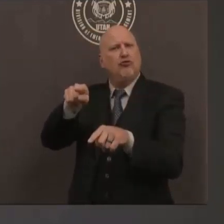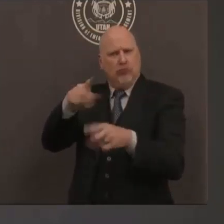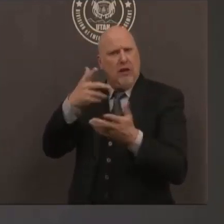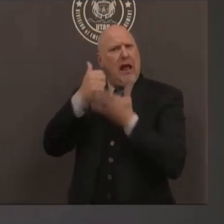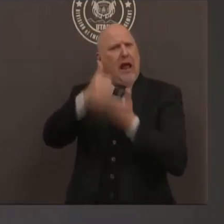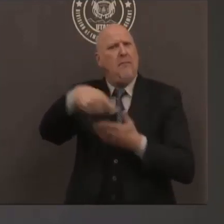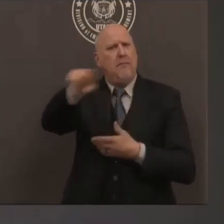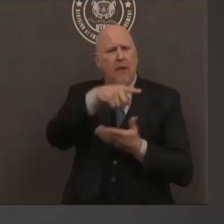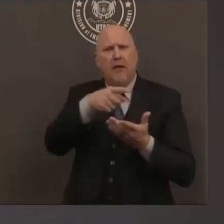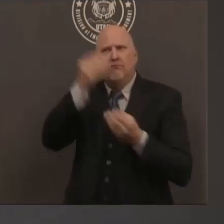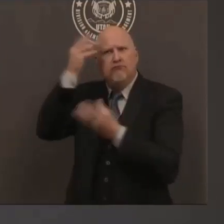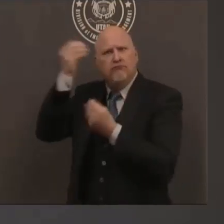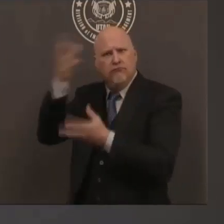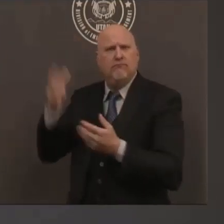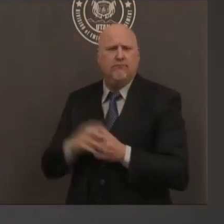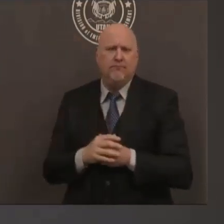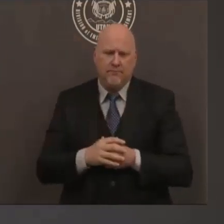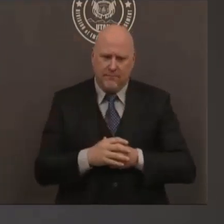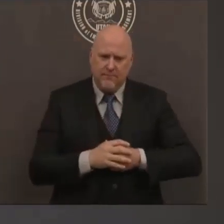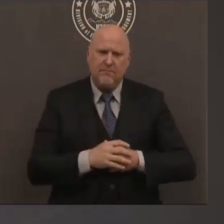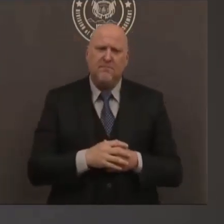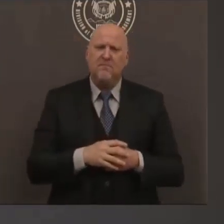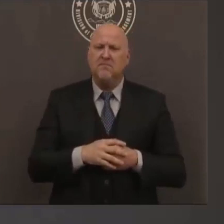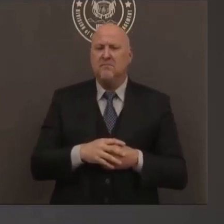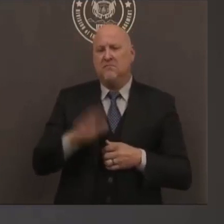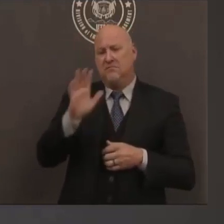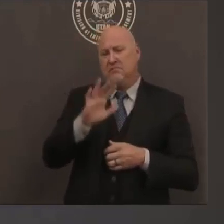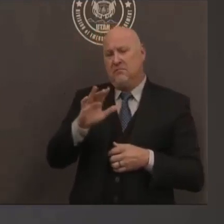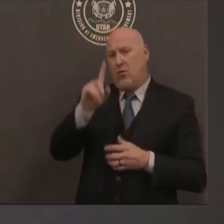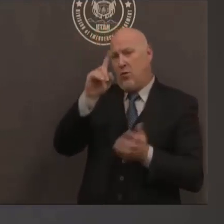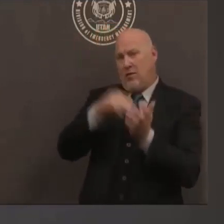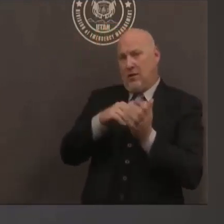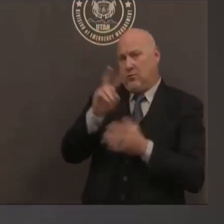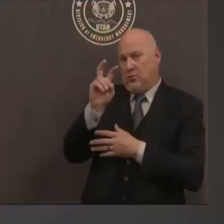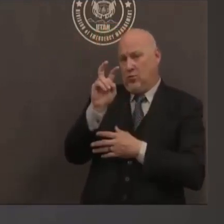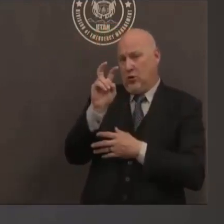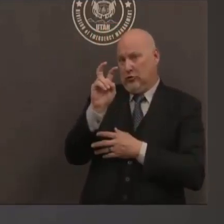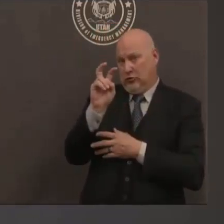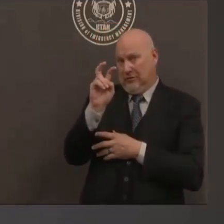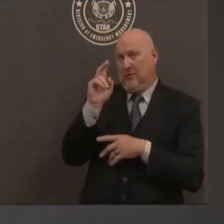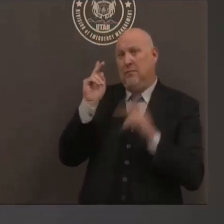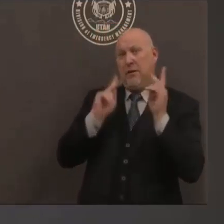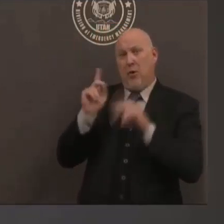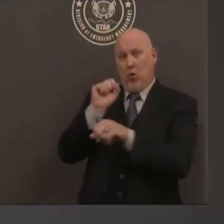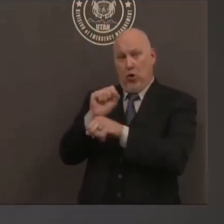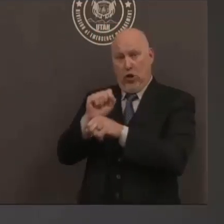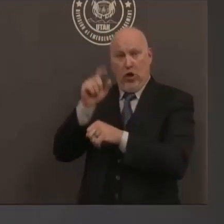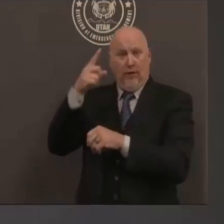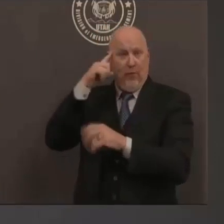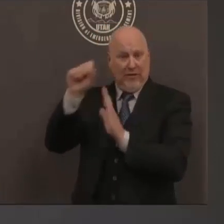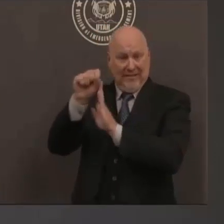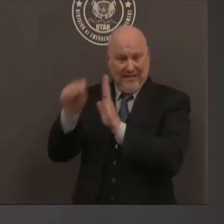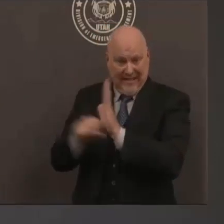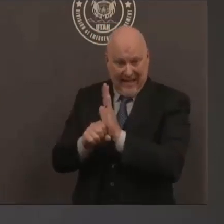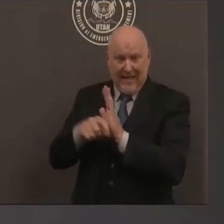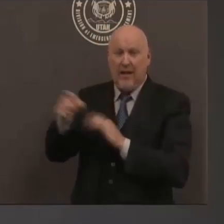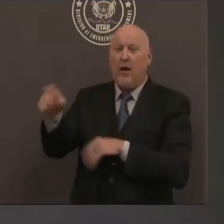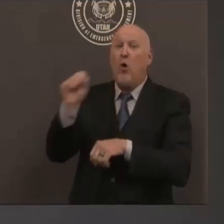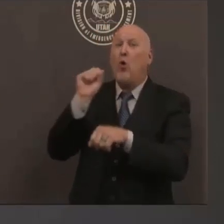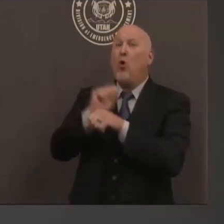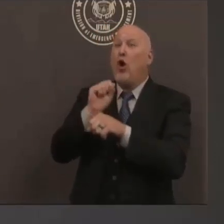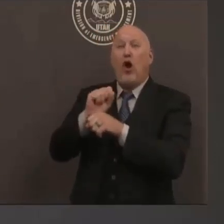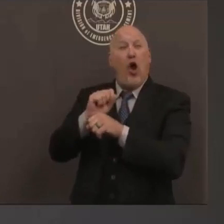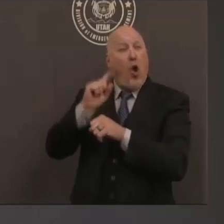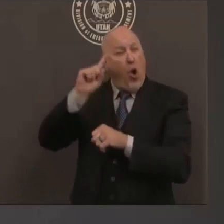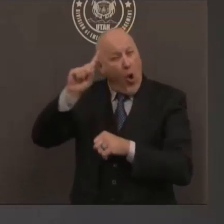are volunteering to work on this contact tracking and tracing effort. This is a significant expansion of our efforts to